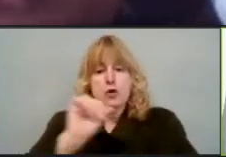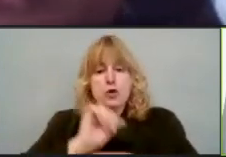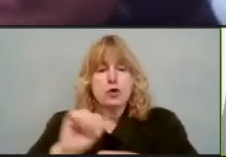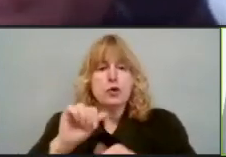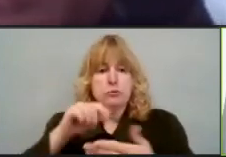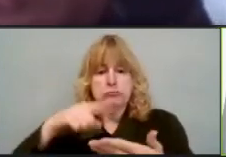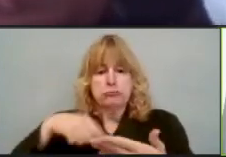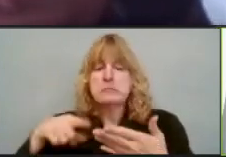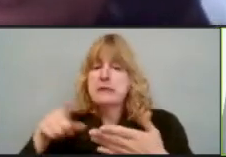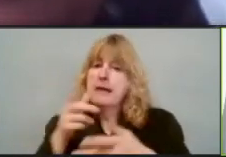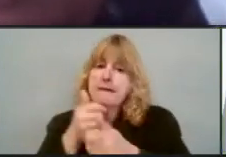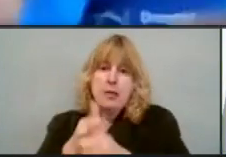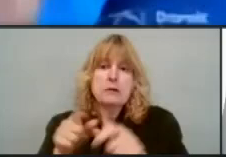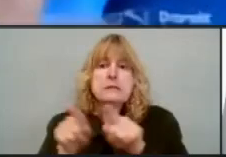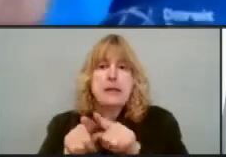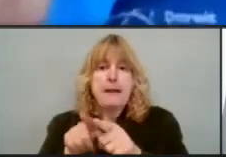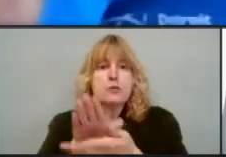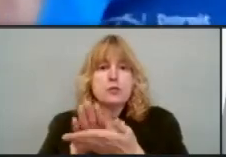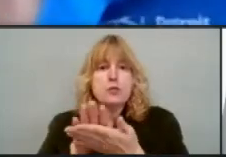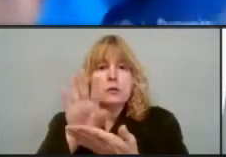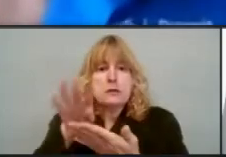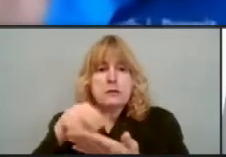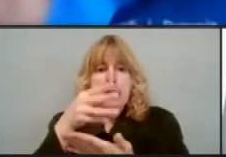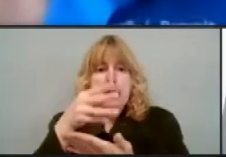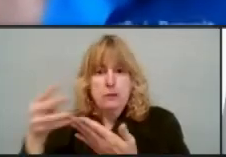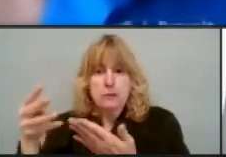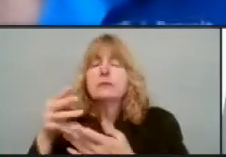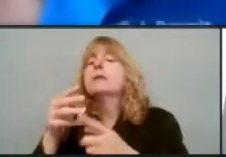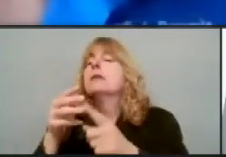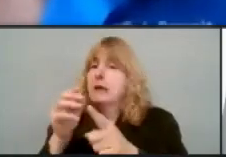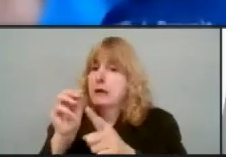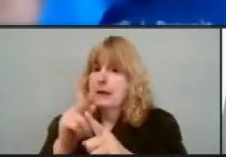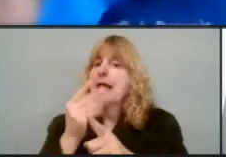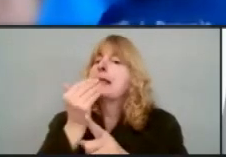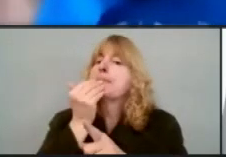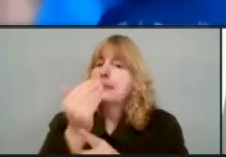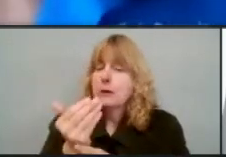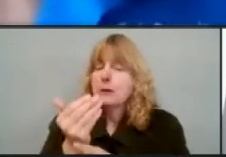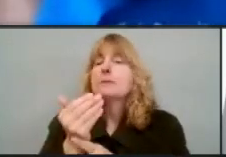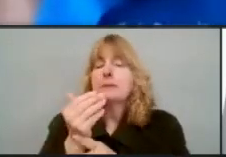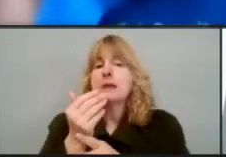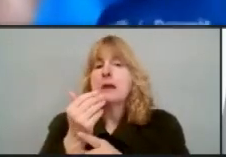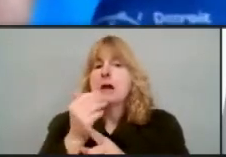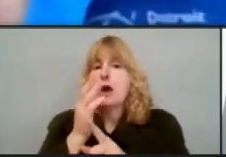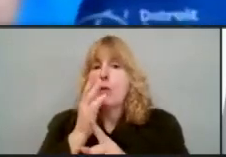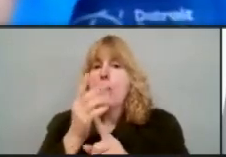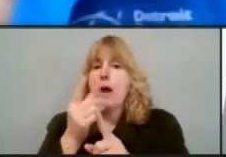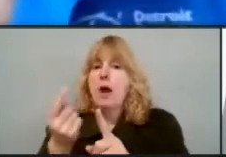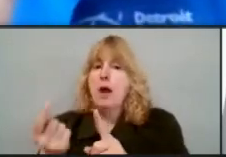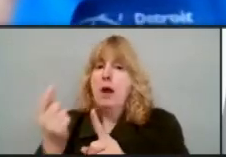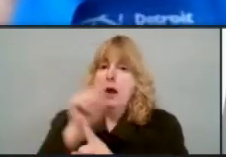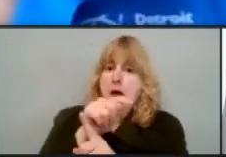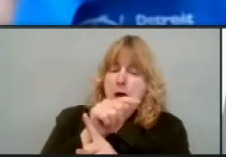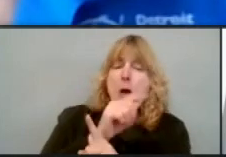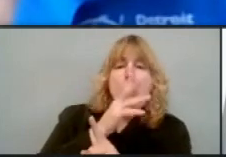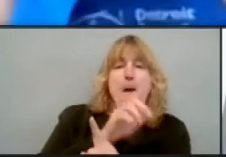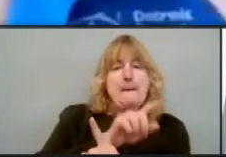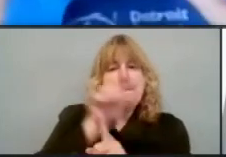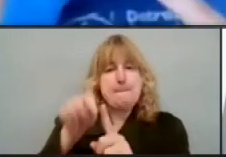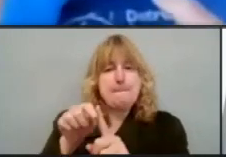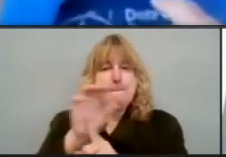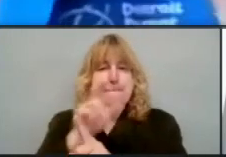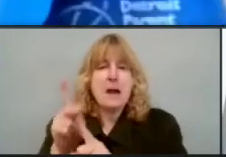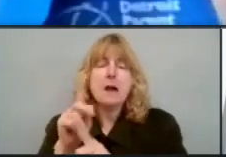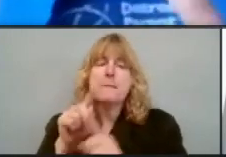school schedule. Right. Thank you. And I'll come back to that, but I wanted us to do a follow-up question with Sean, just for clarification.